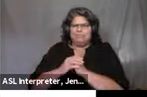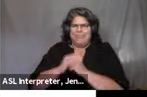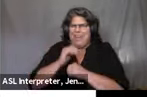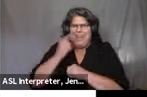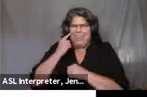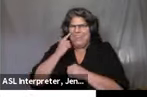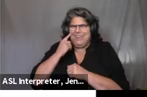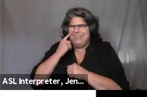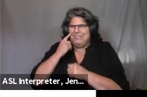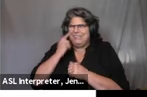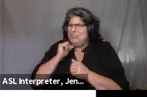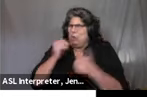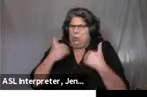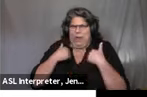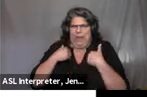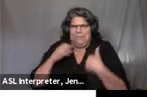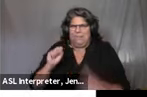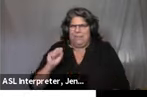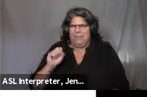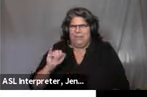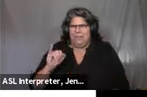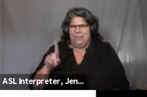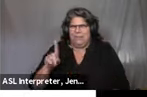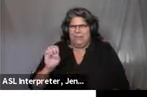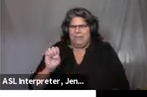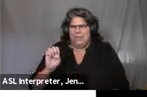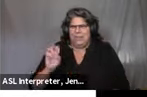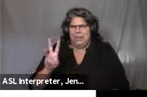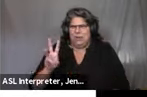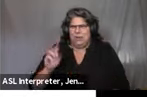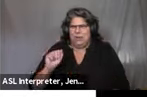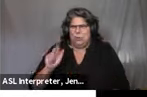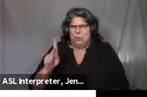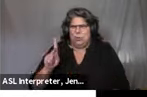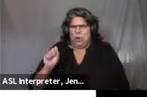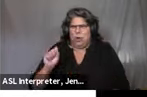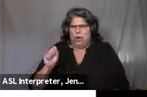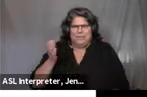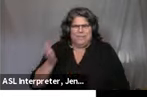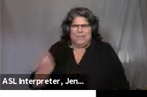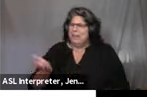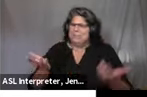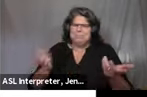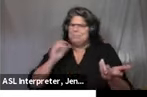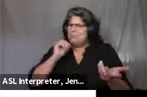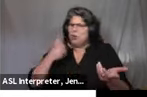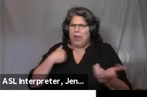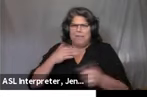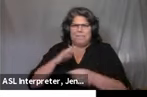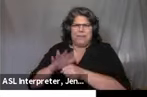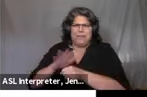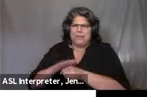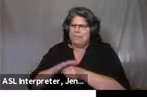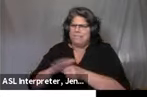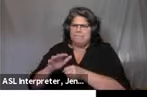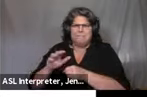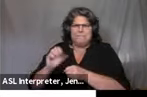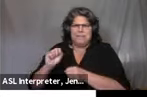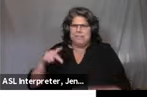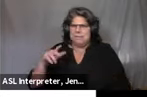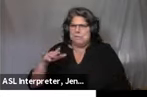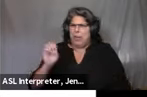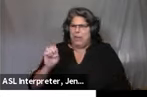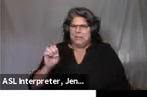there at this point. So the amount of space available to put in a crossing there